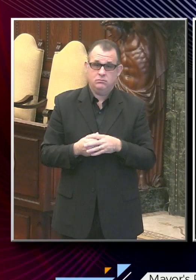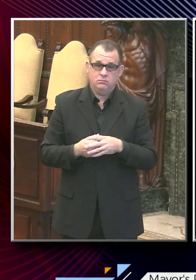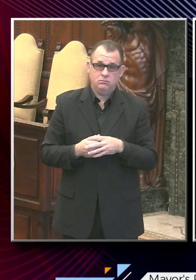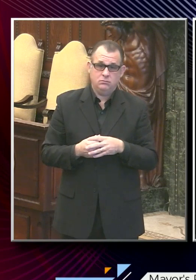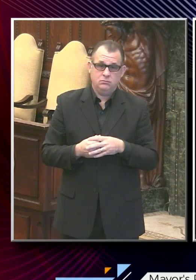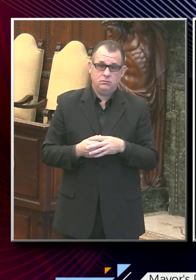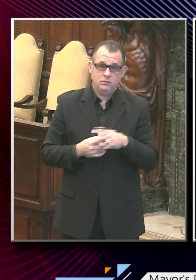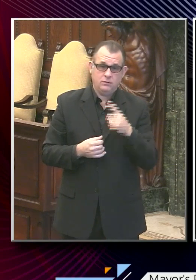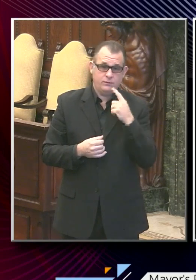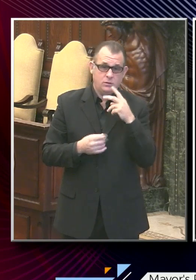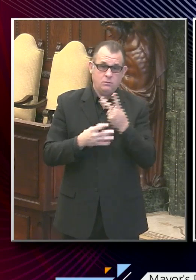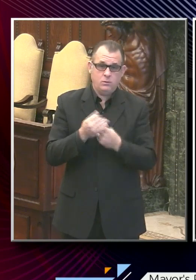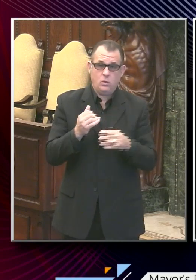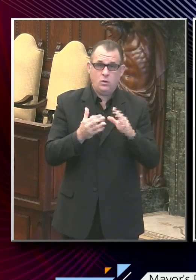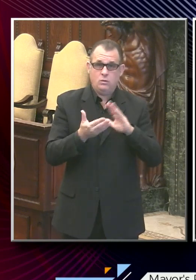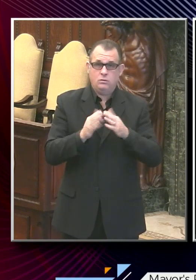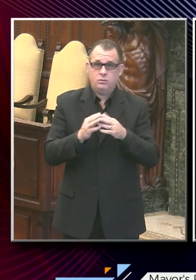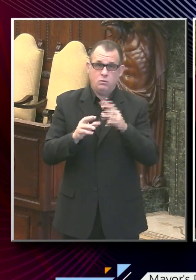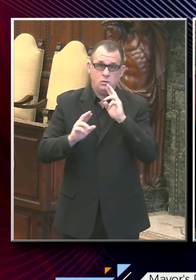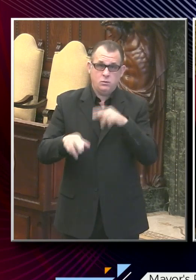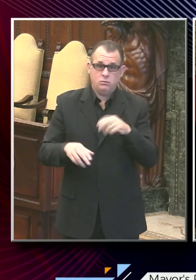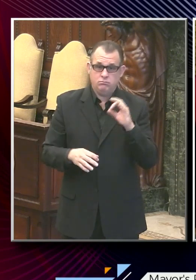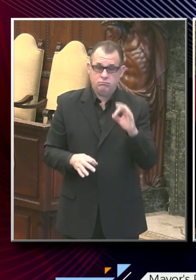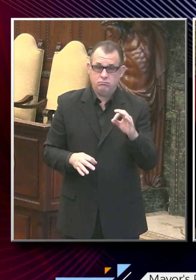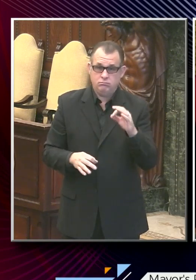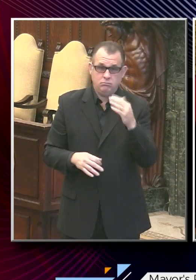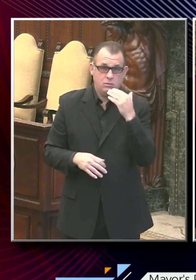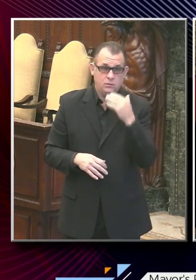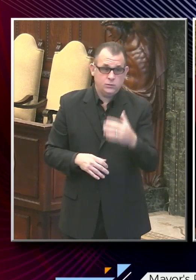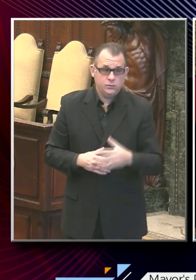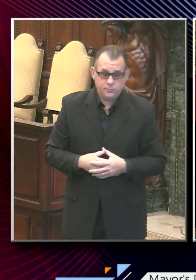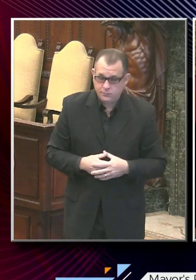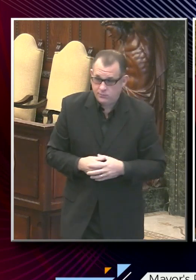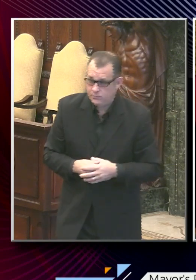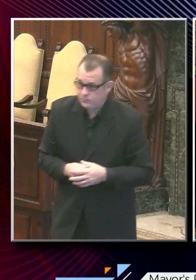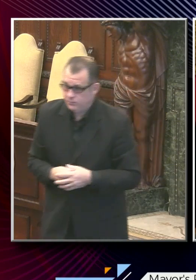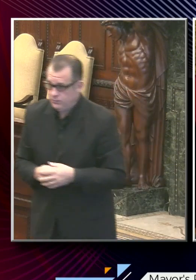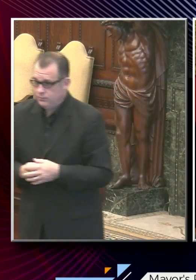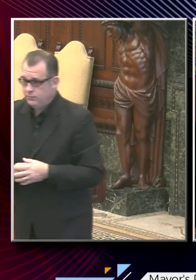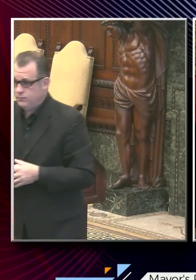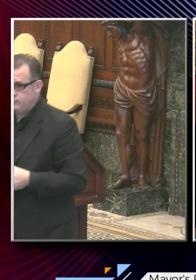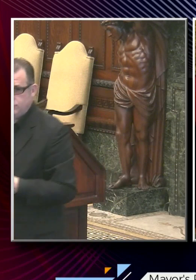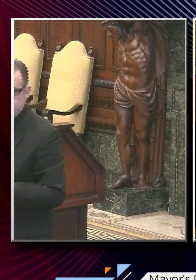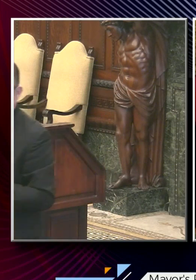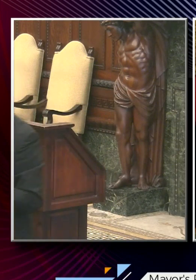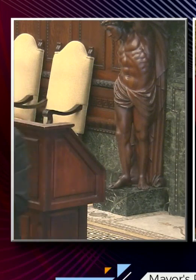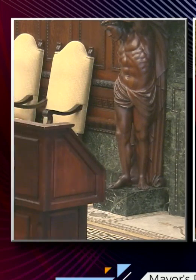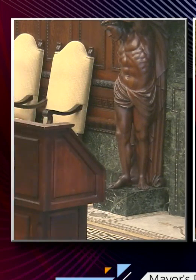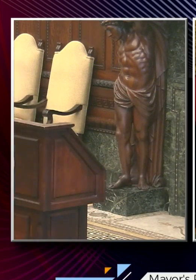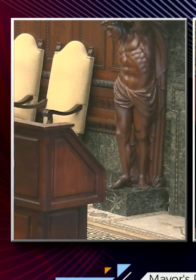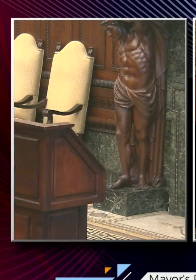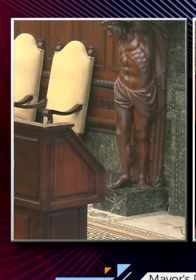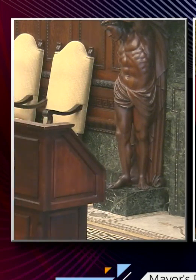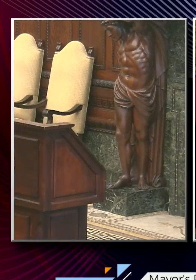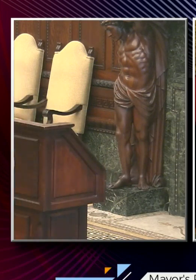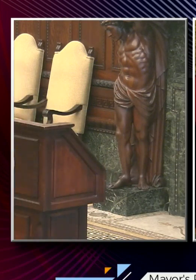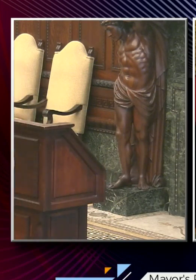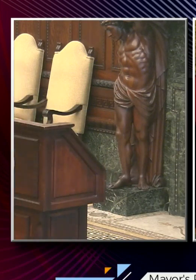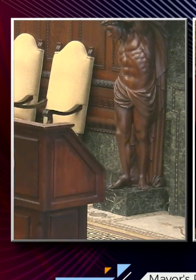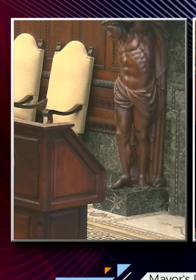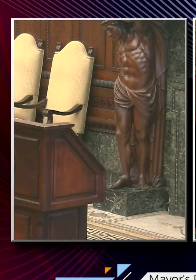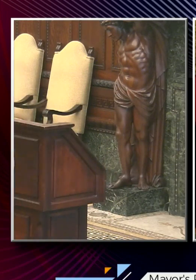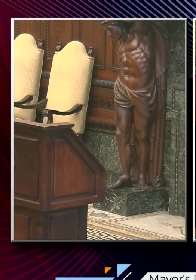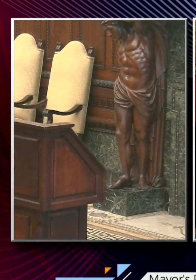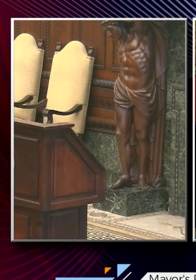Farley's remarks. Palabras del alcalde Jim Kenney para el martes 14 de julio del 2020. Buenas tardes.